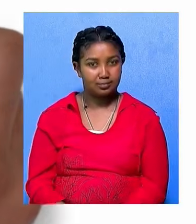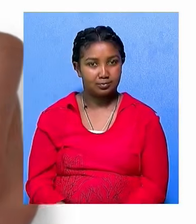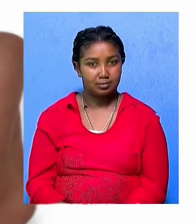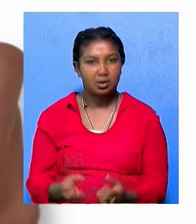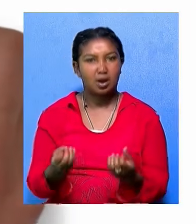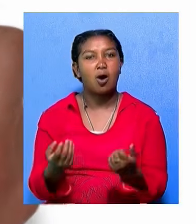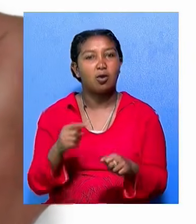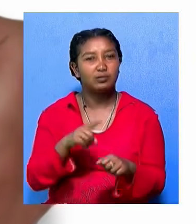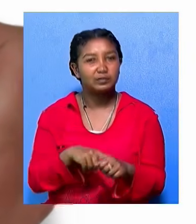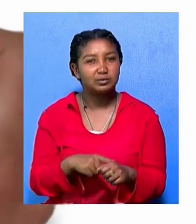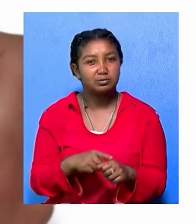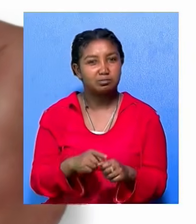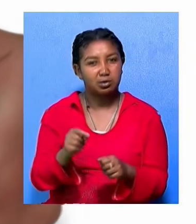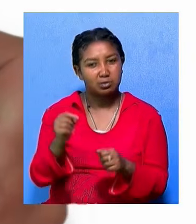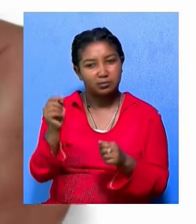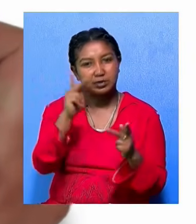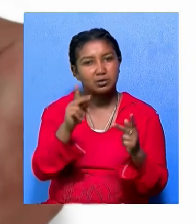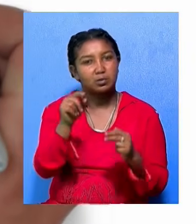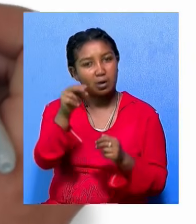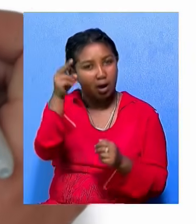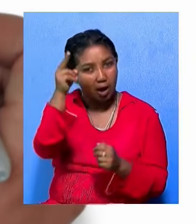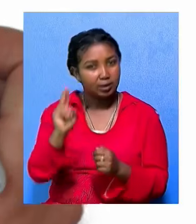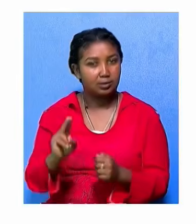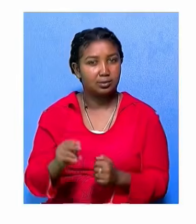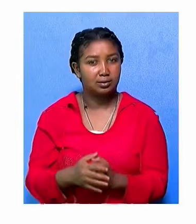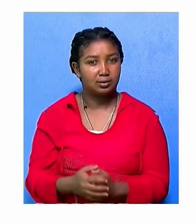How often do you visit your uncle?